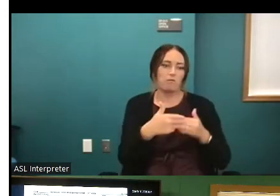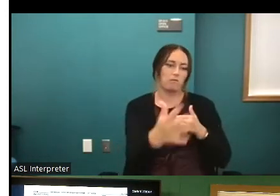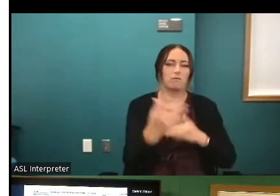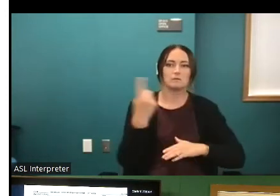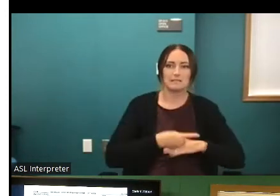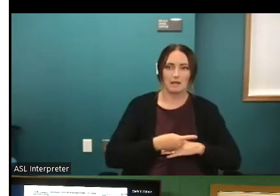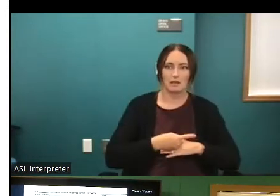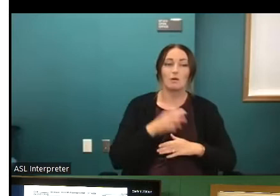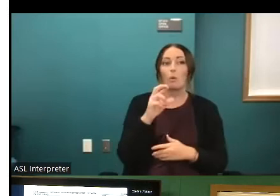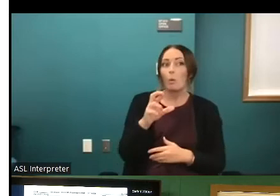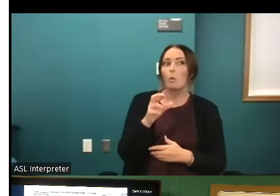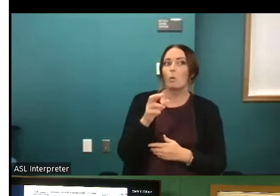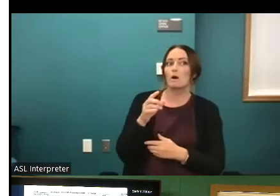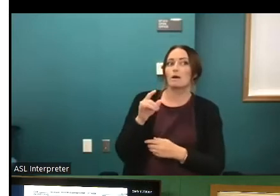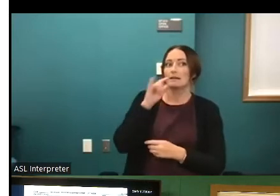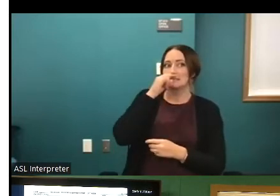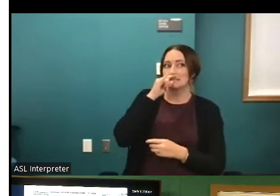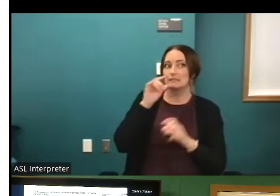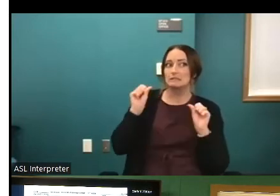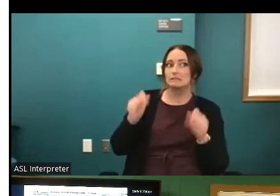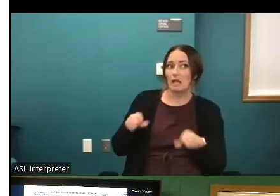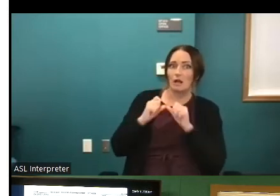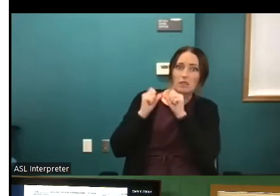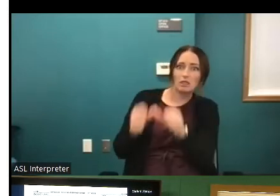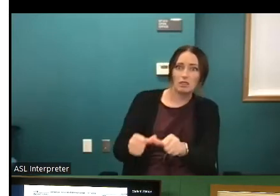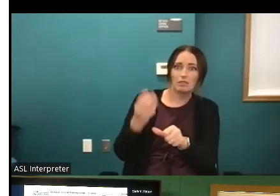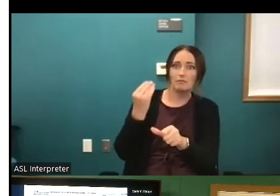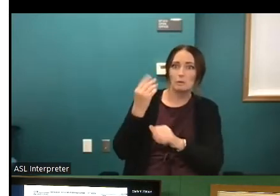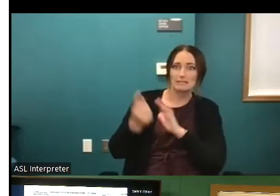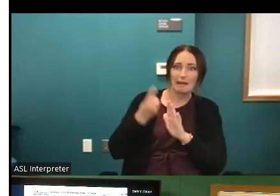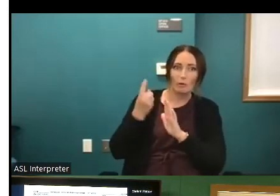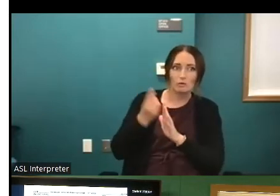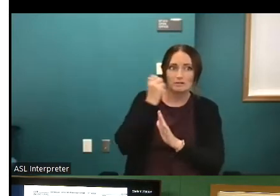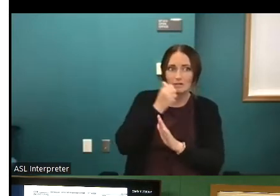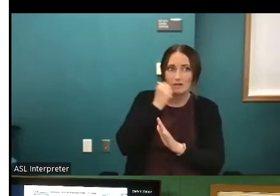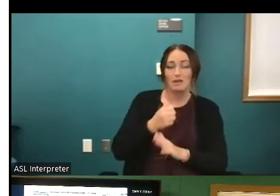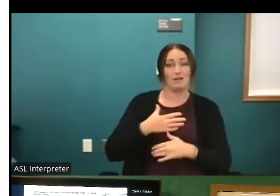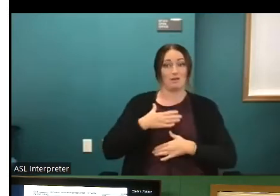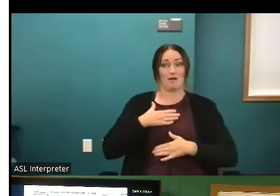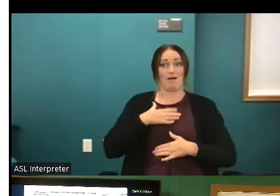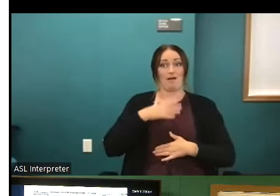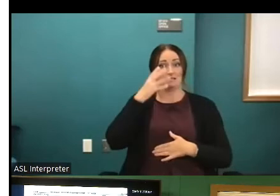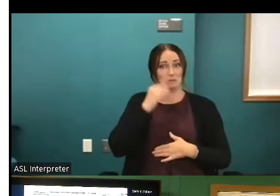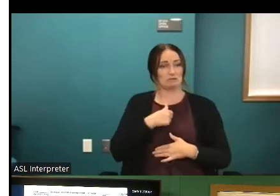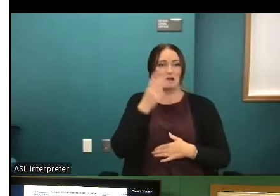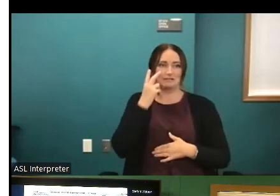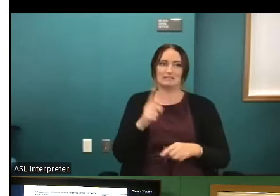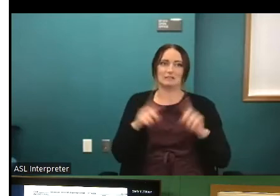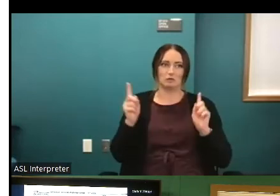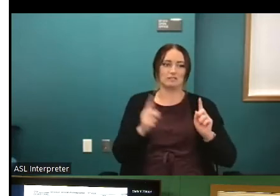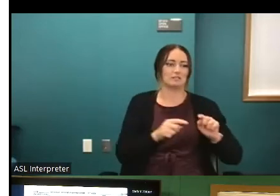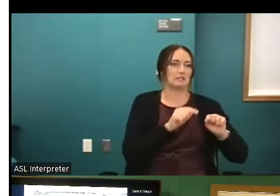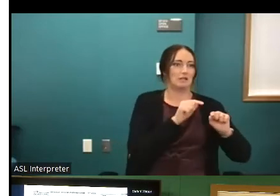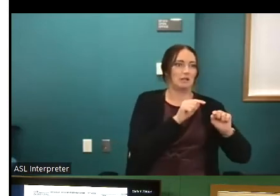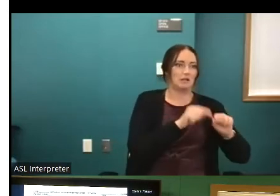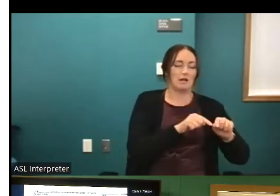Versus Taking a kids break that and putting it back on. wear it 14 hours a day. And from my own experience, I've seen a huge difference between a kid that was dying